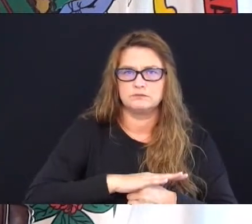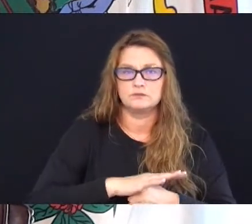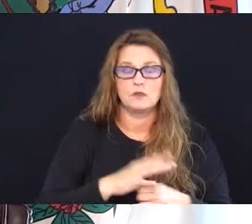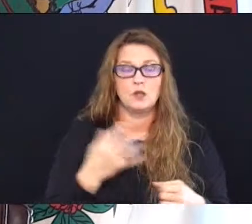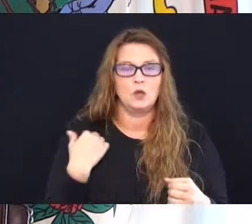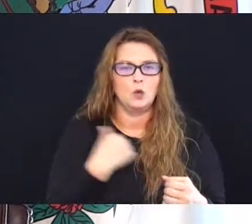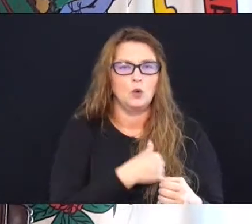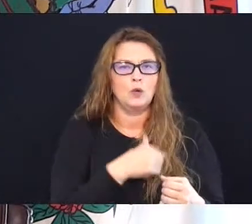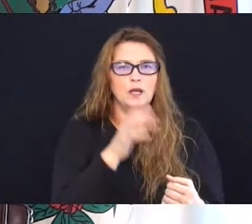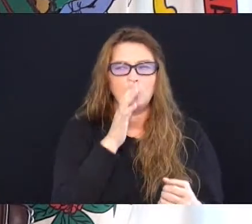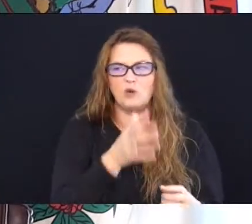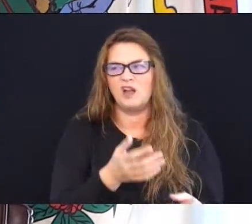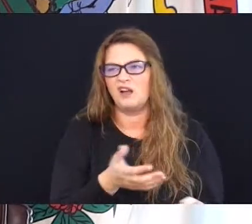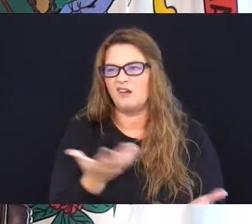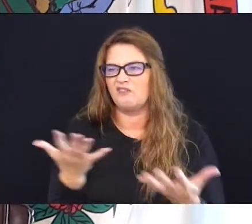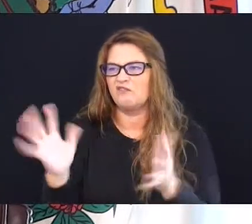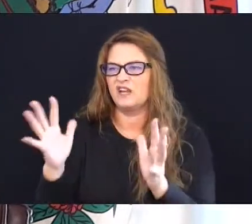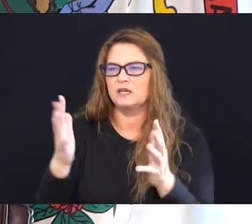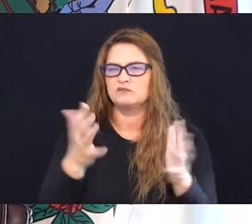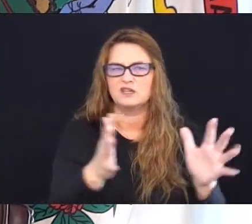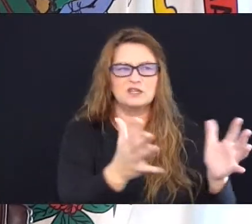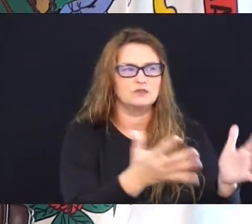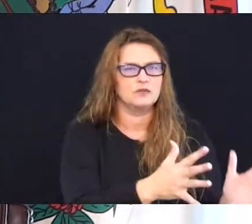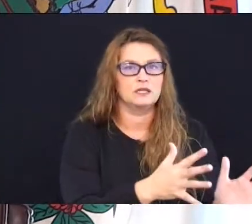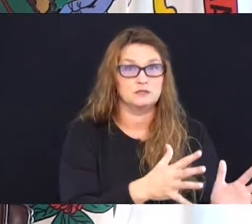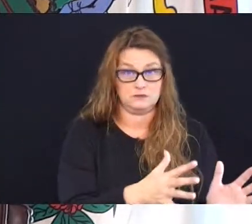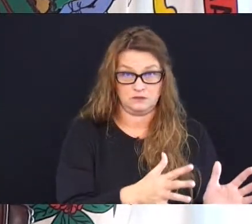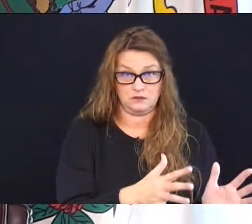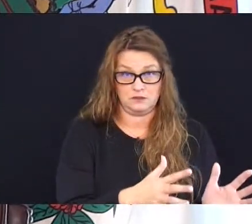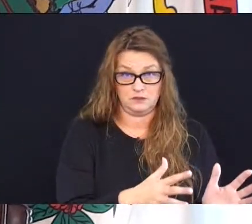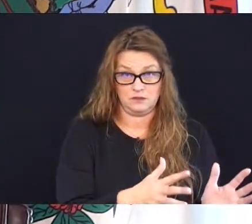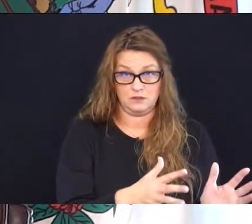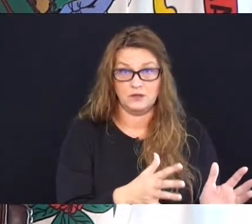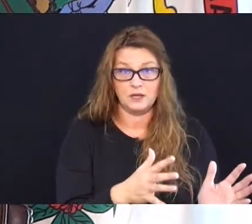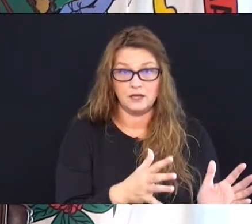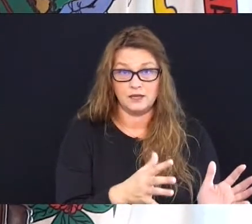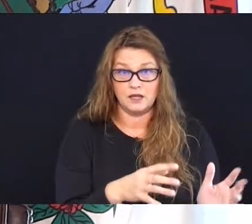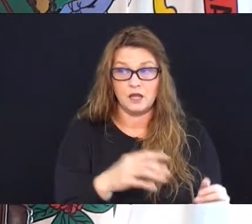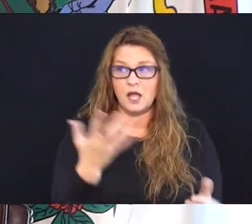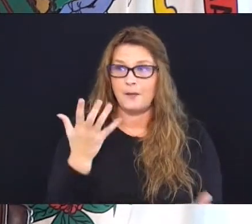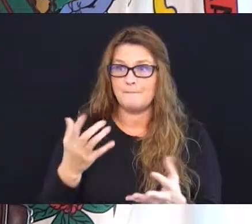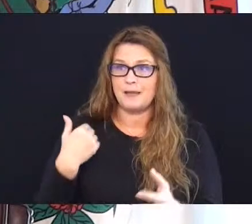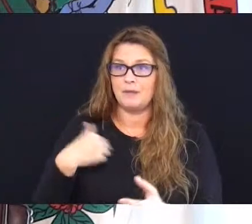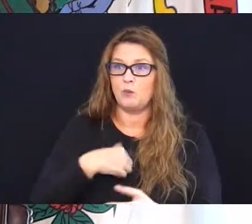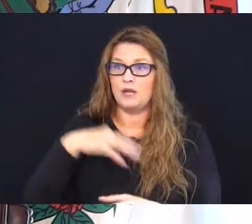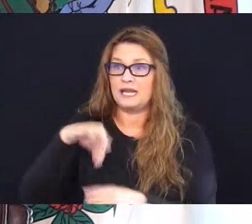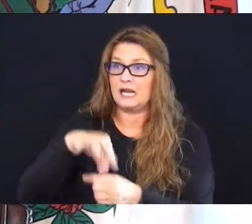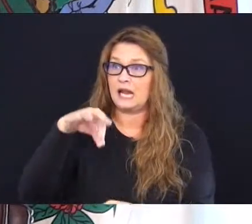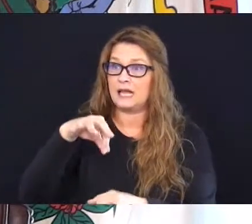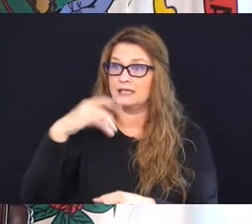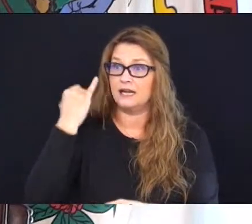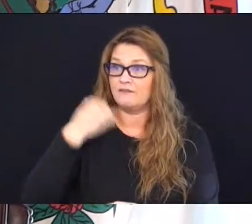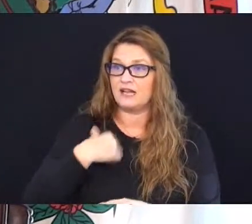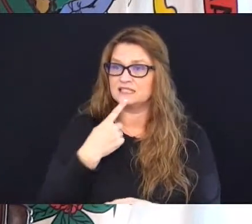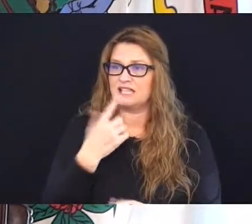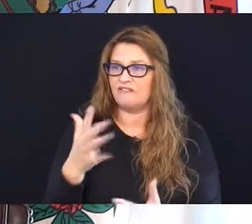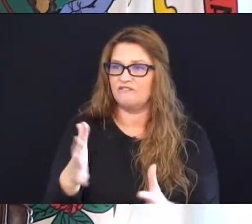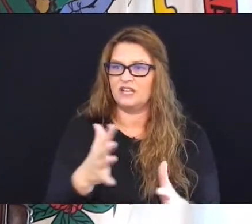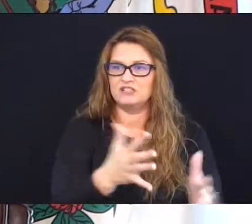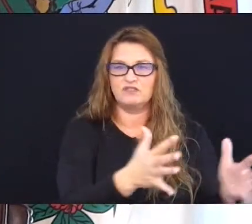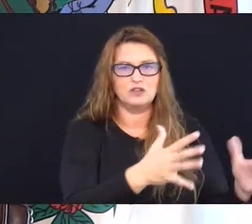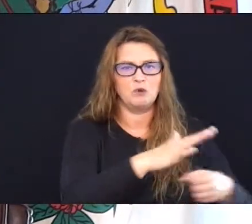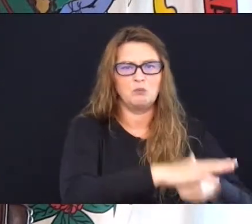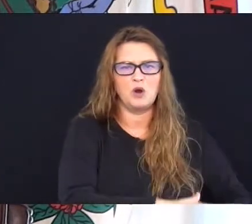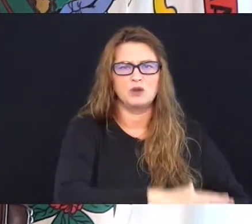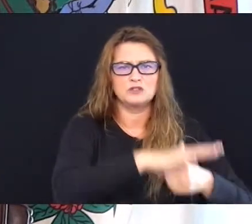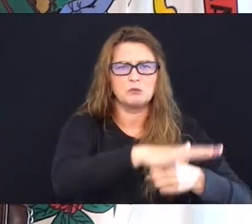we'll get rid of them. Let's get rid of it. Sounds good, doesn't it? We'll run and get elected on that. It sounds good. Kick them. Kick them some